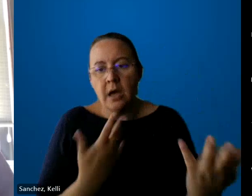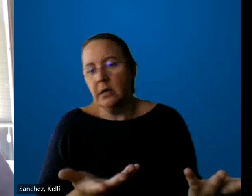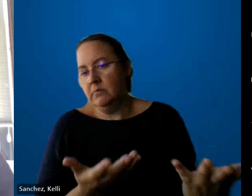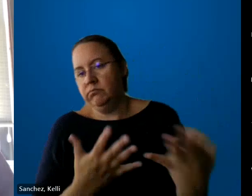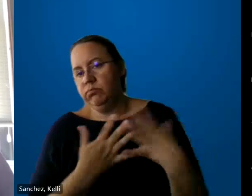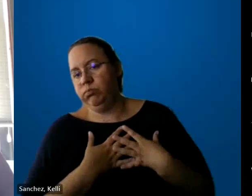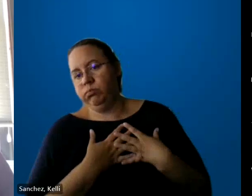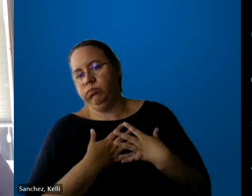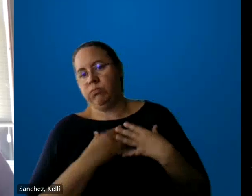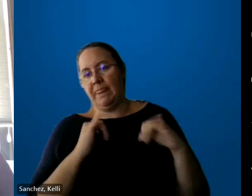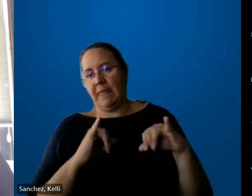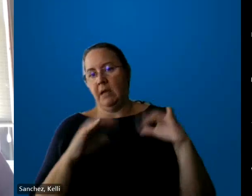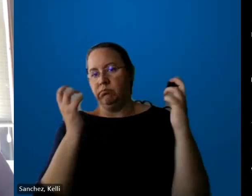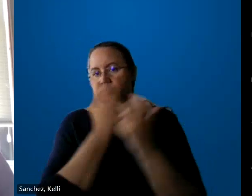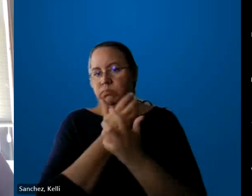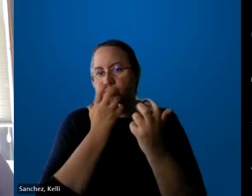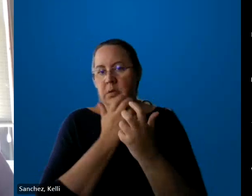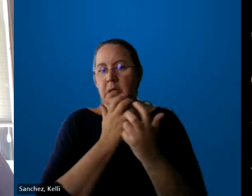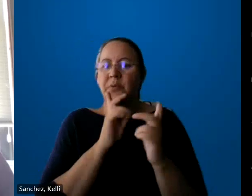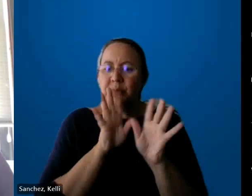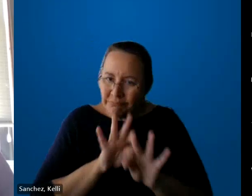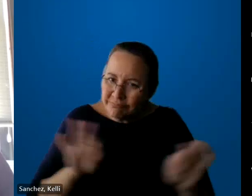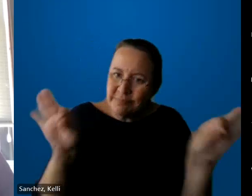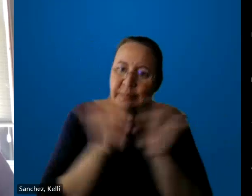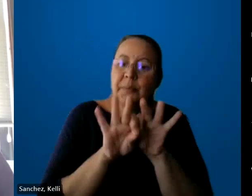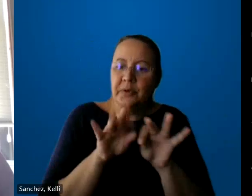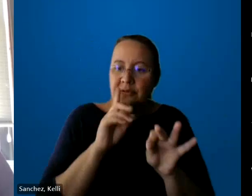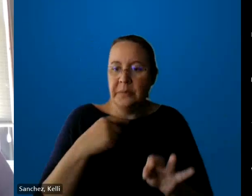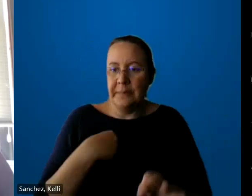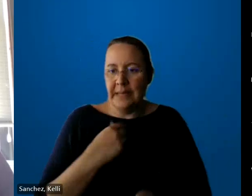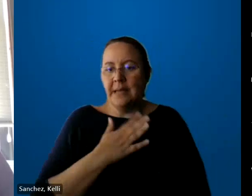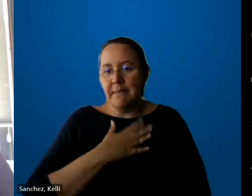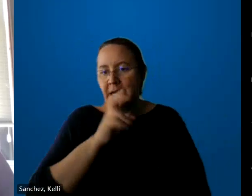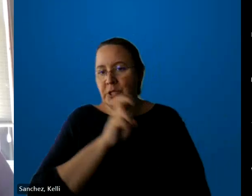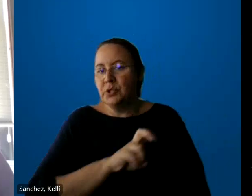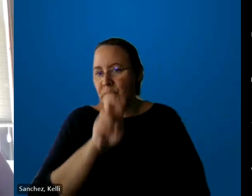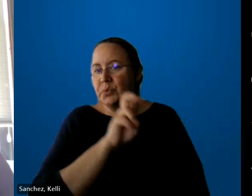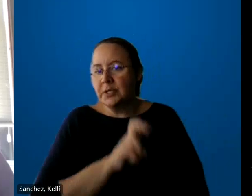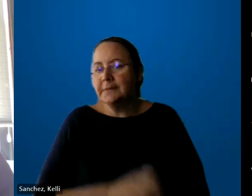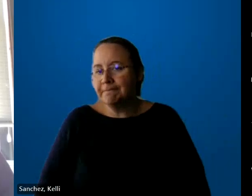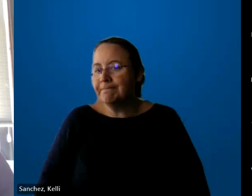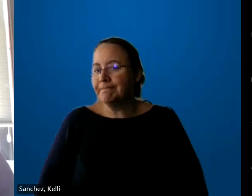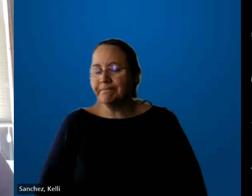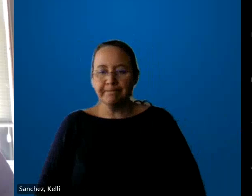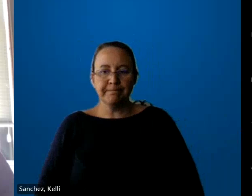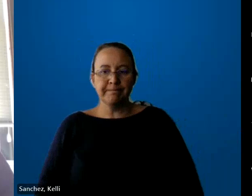glad. I know it was extremely important for me in my journey to have peer supports around.